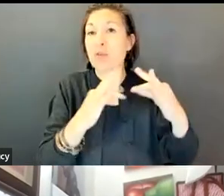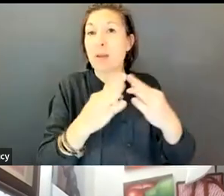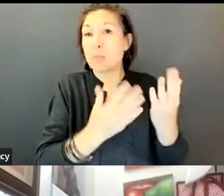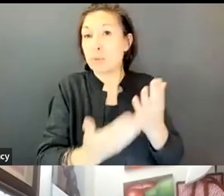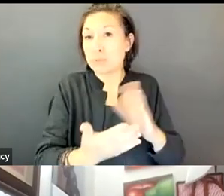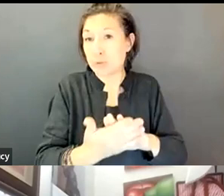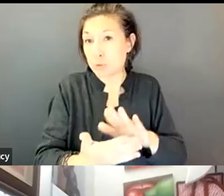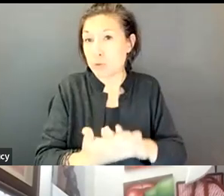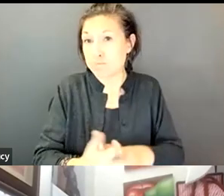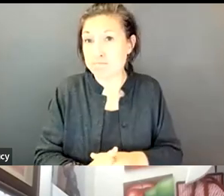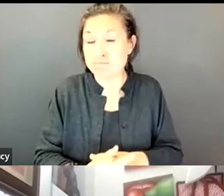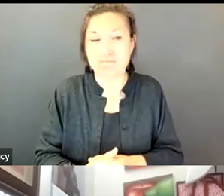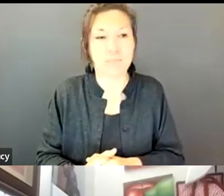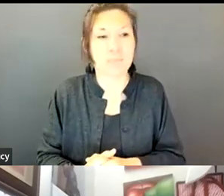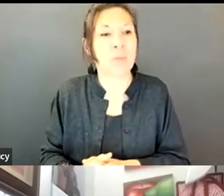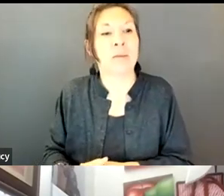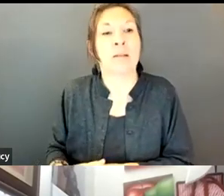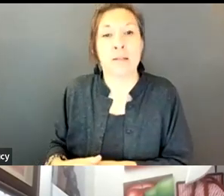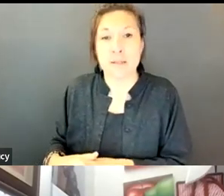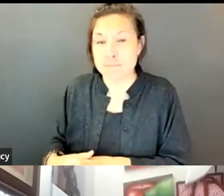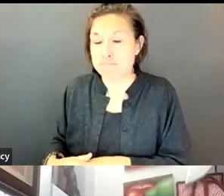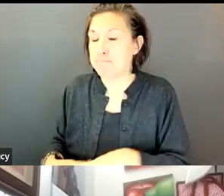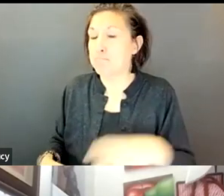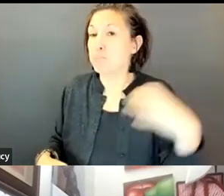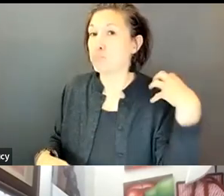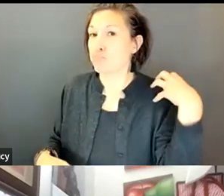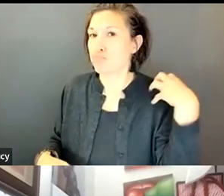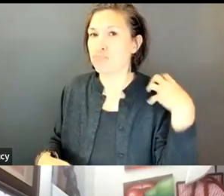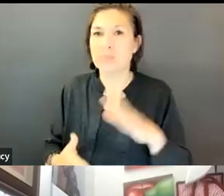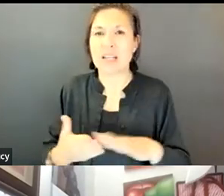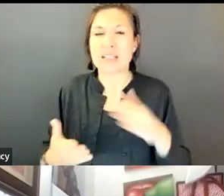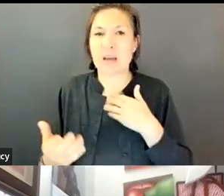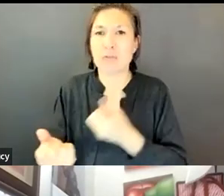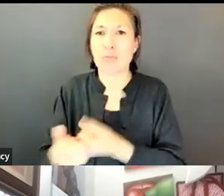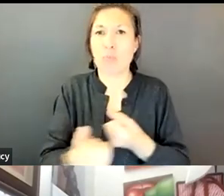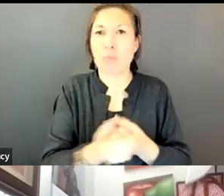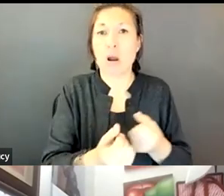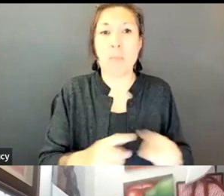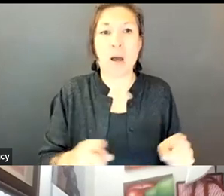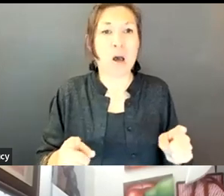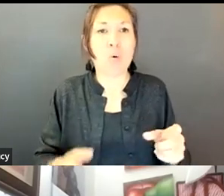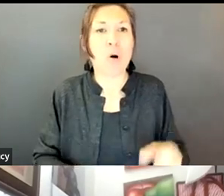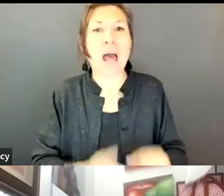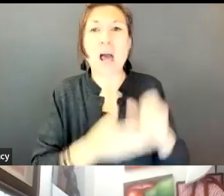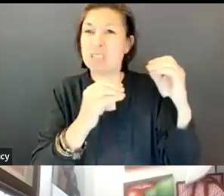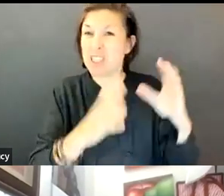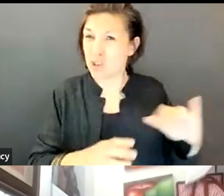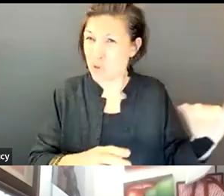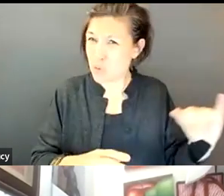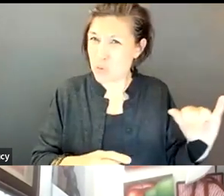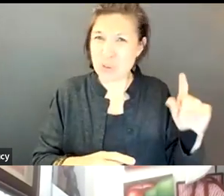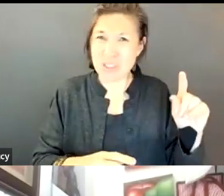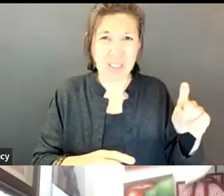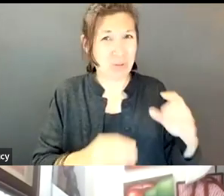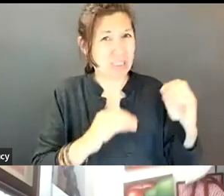yeah it's wonderful having the support of all the extras but what are we doing to help classroom teachers particularly